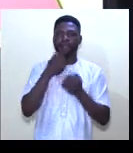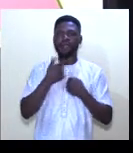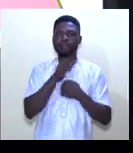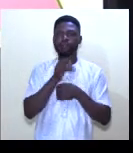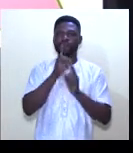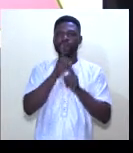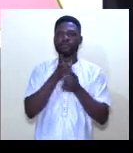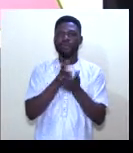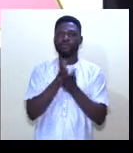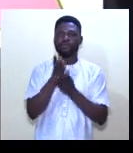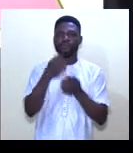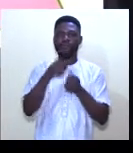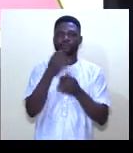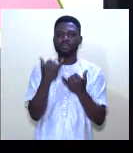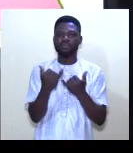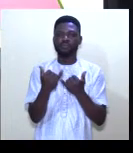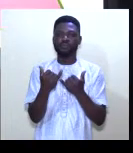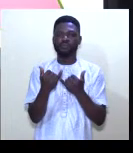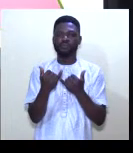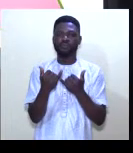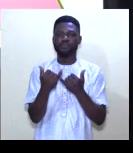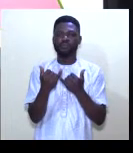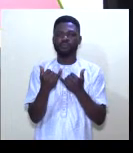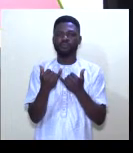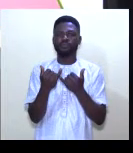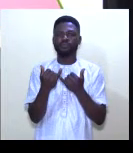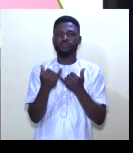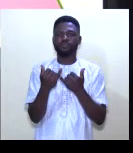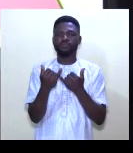You should be having your answer right about now.